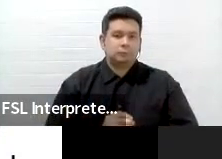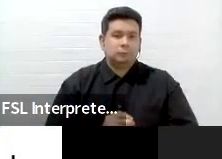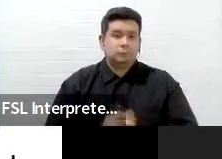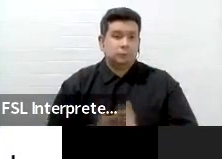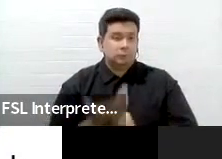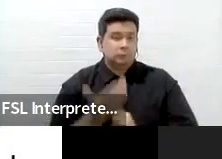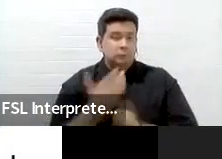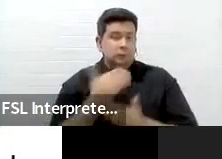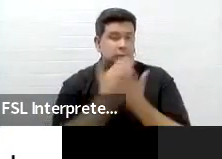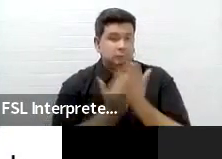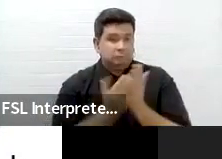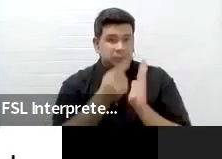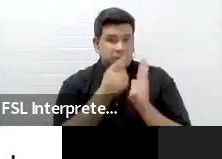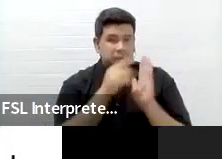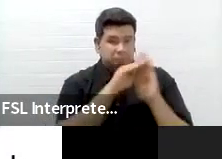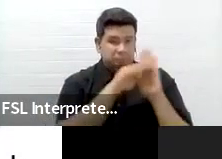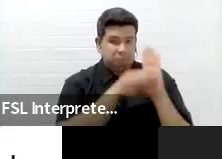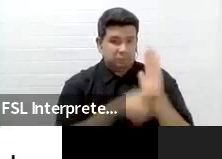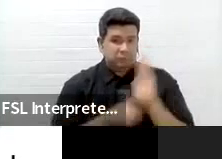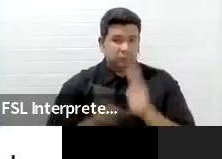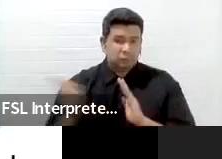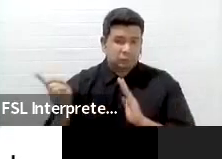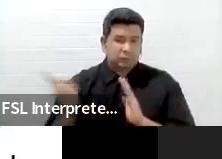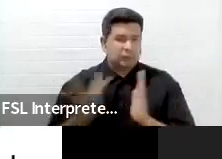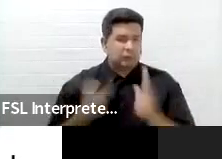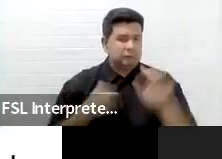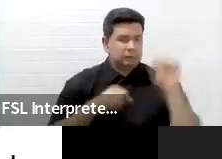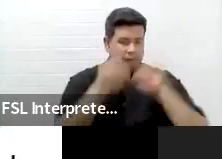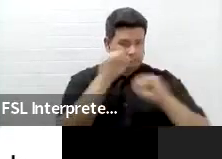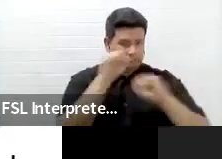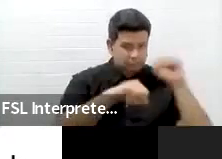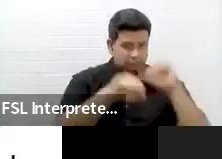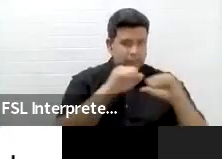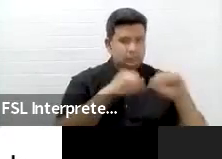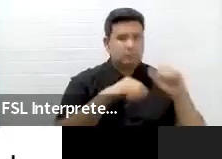based, but others may be, more like